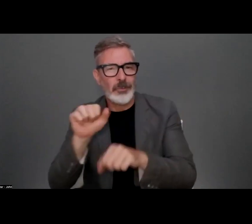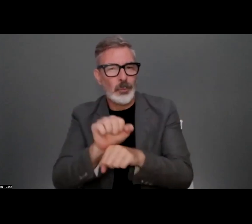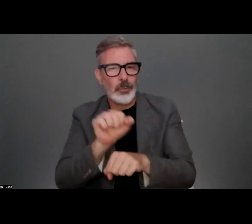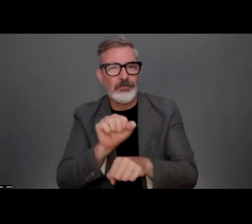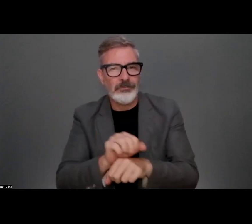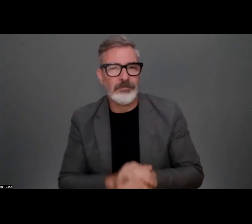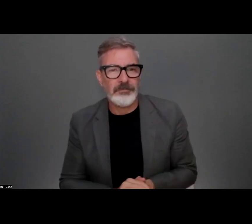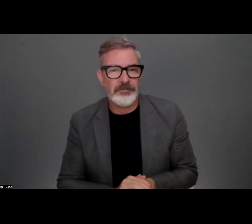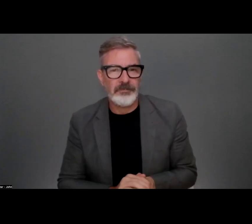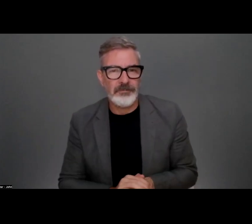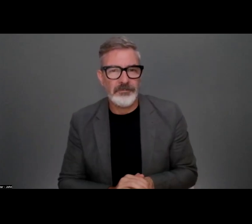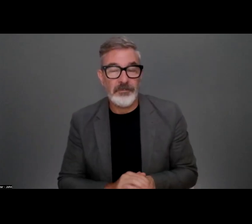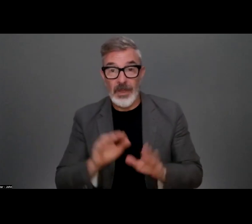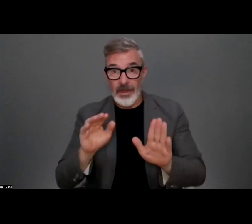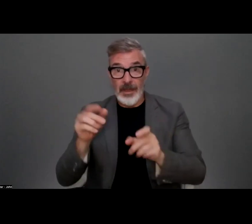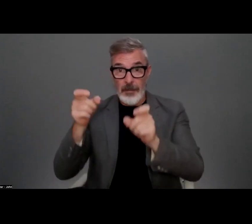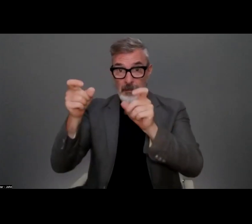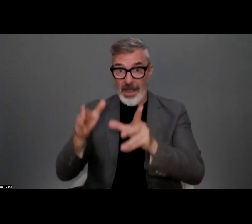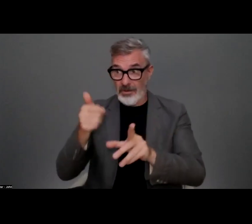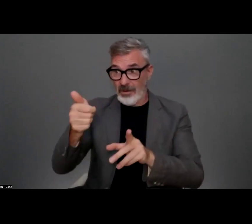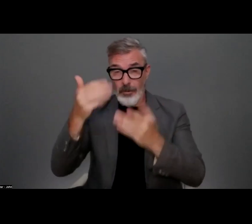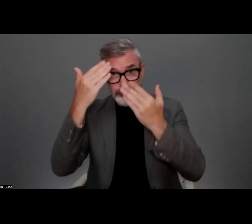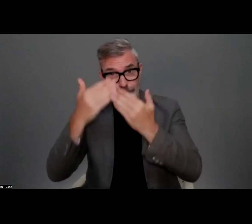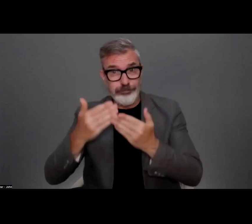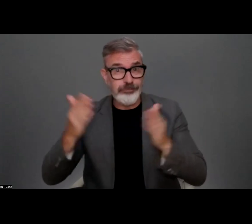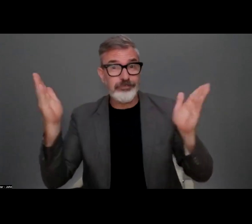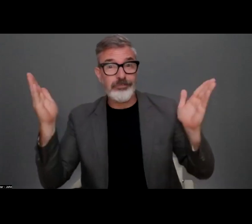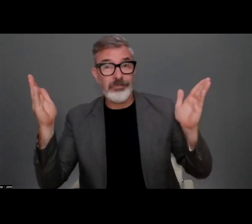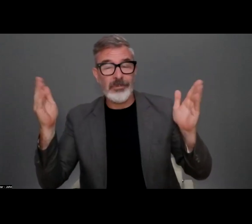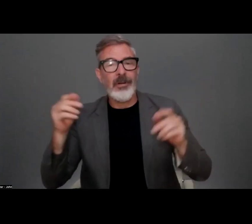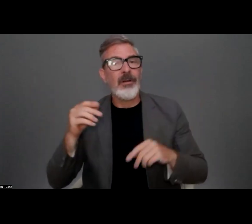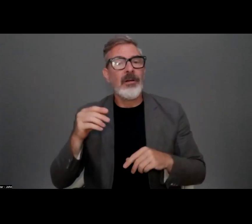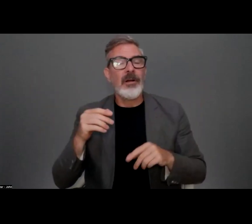92% found the manager more approachable by being the lighthouse. And